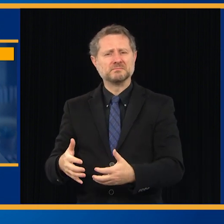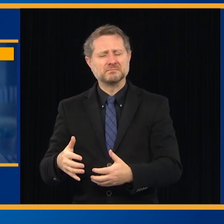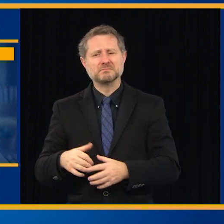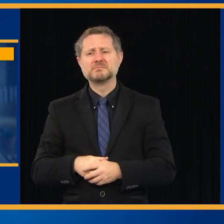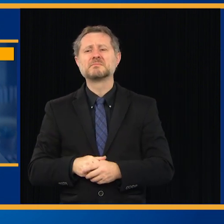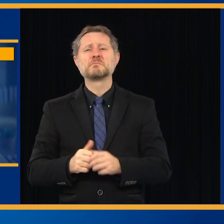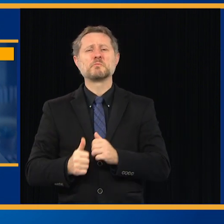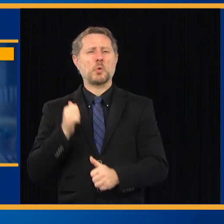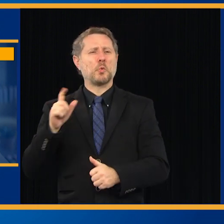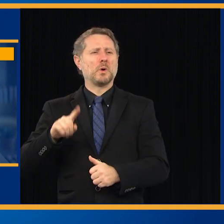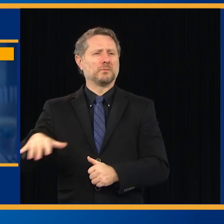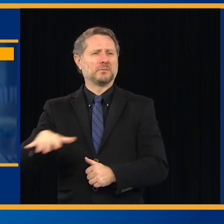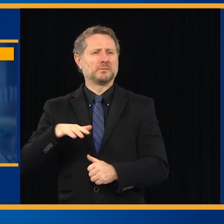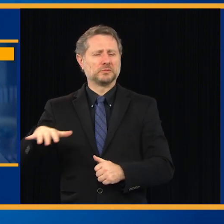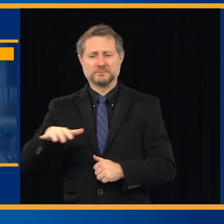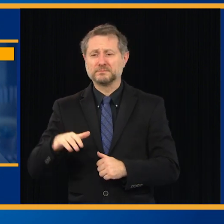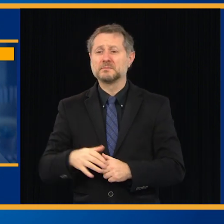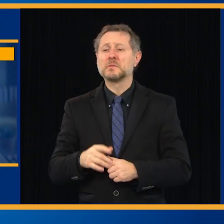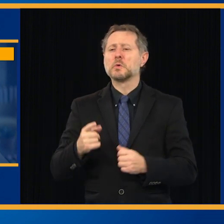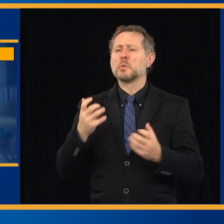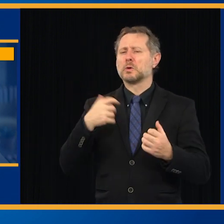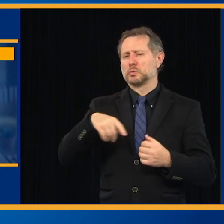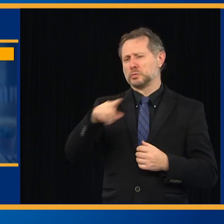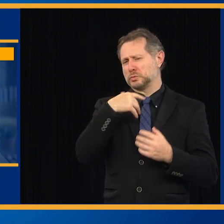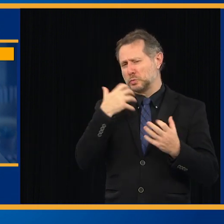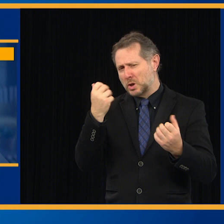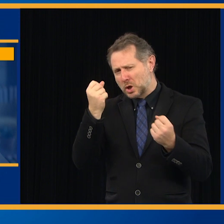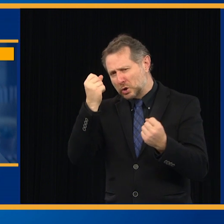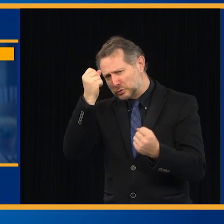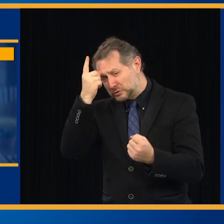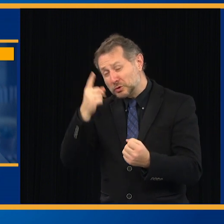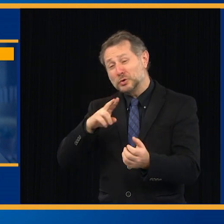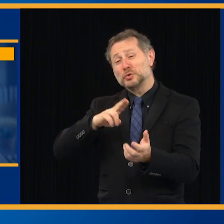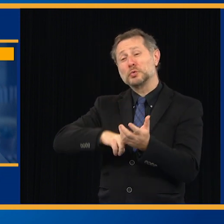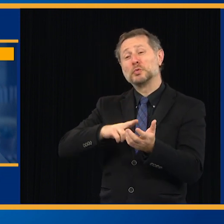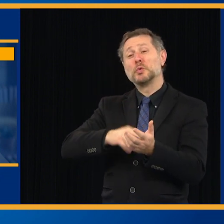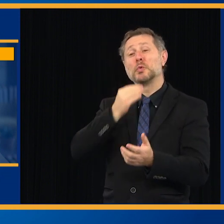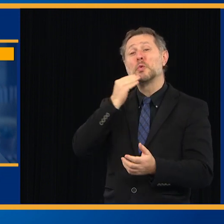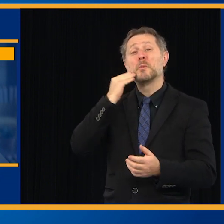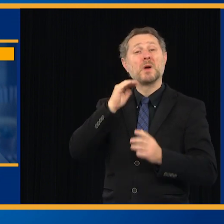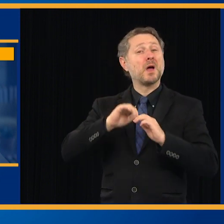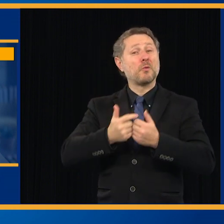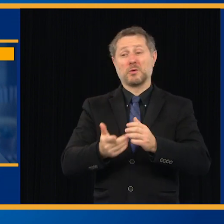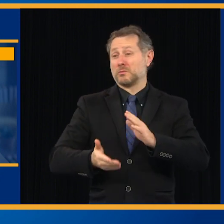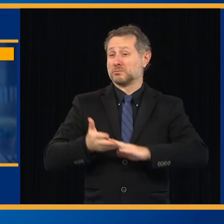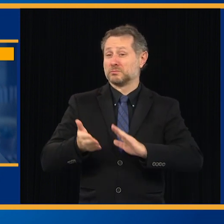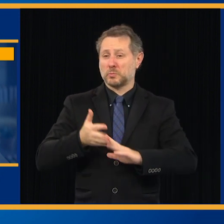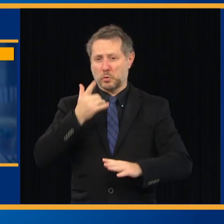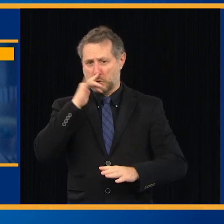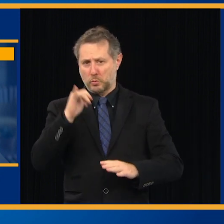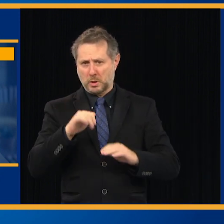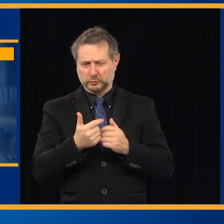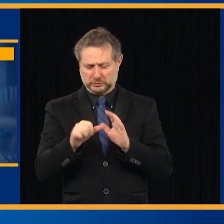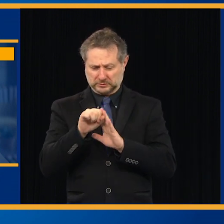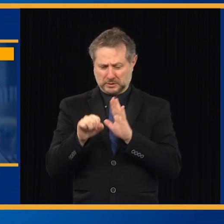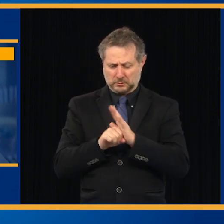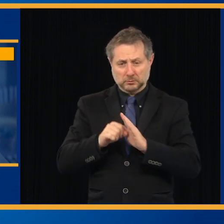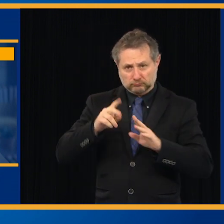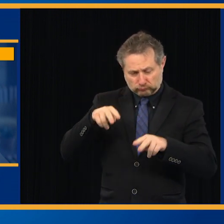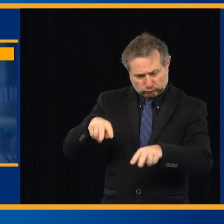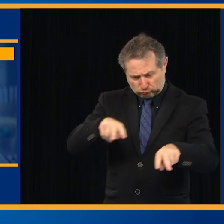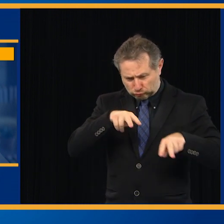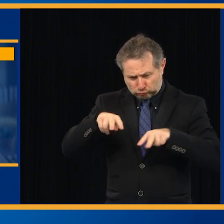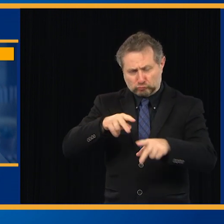I want people to understand how a nursing home operates vis-a-vis the state. The